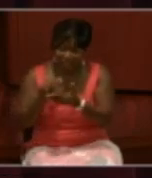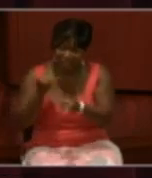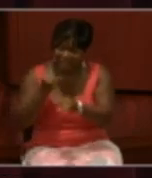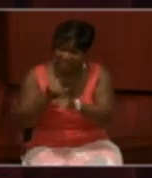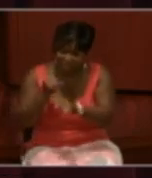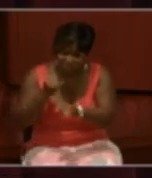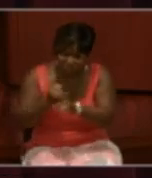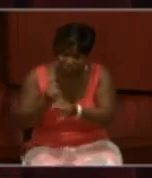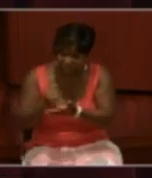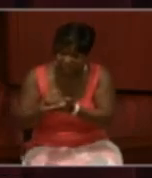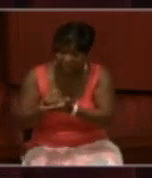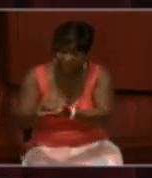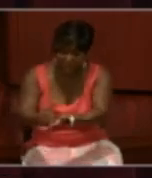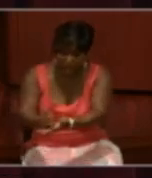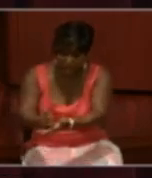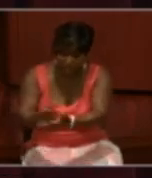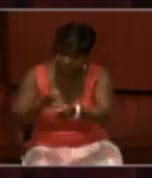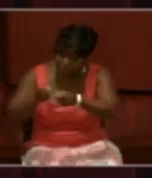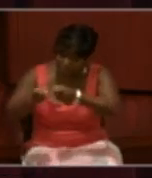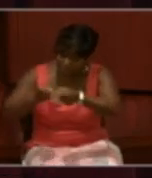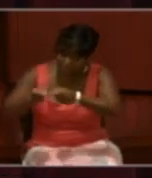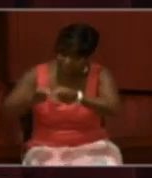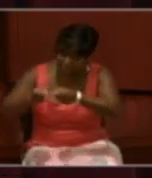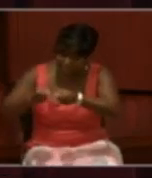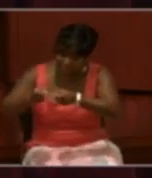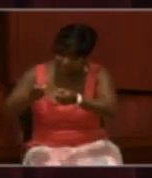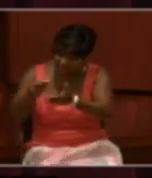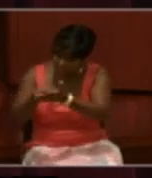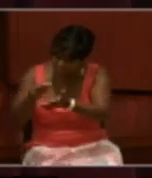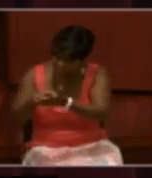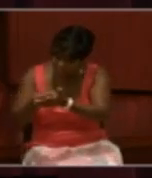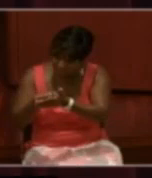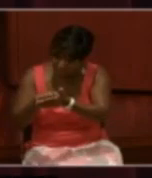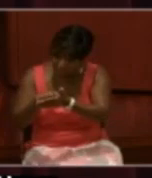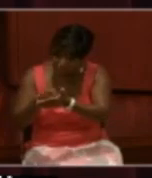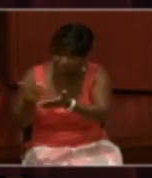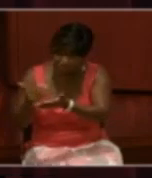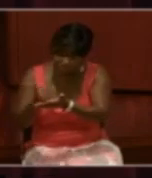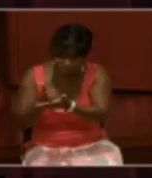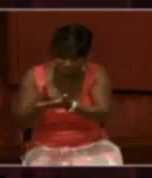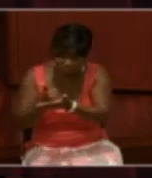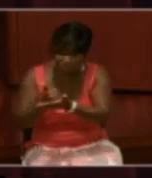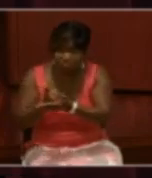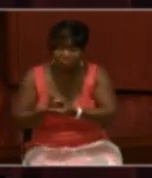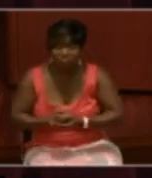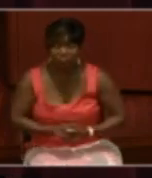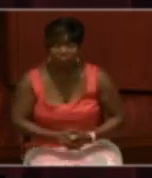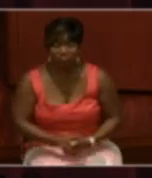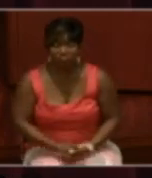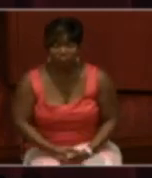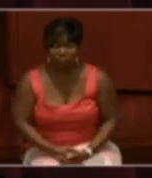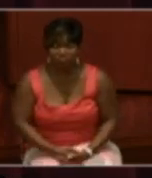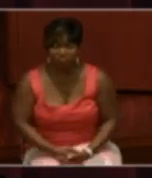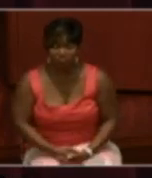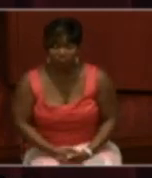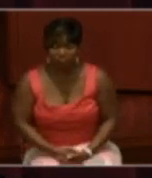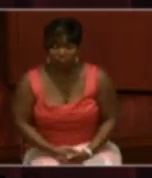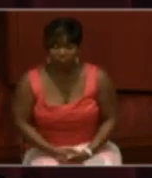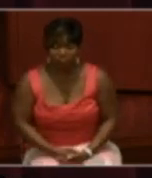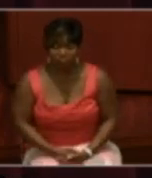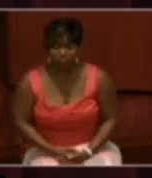to help them manage their money or their wages, many